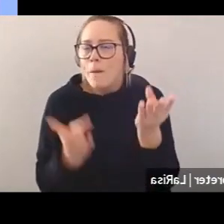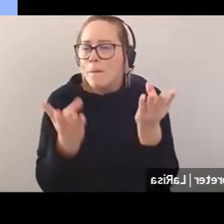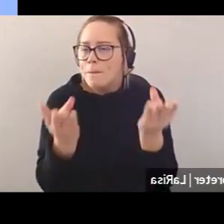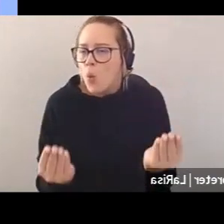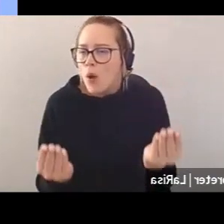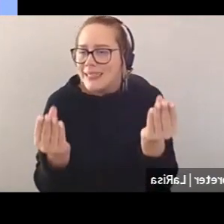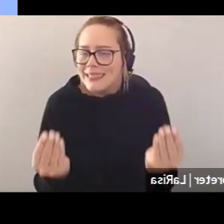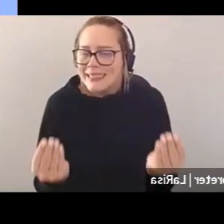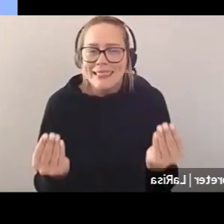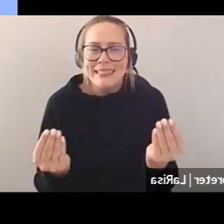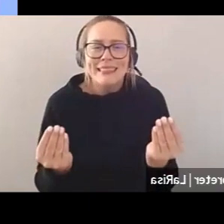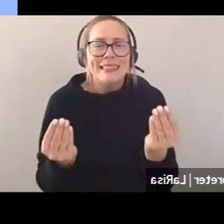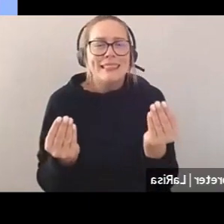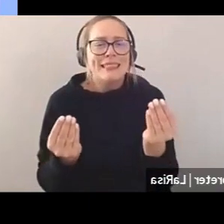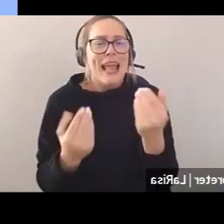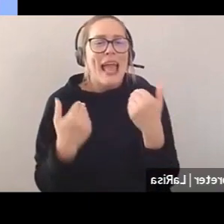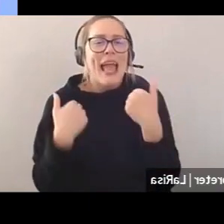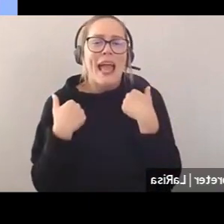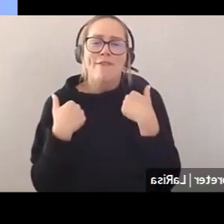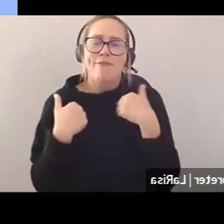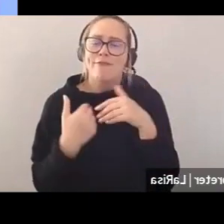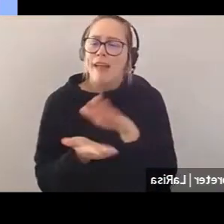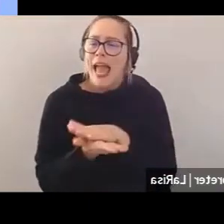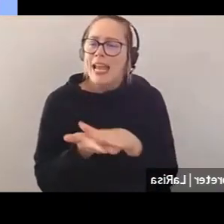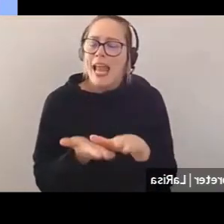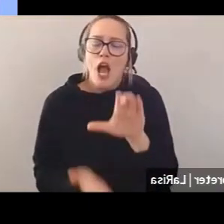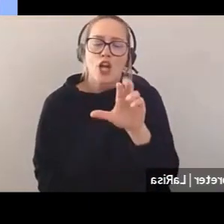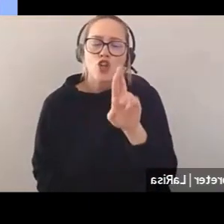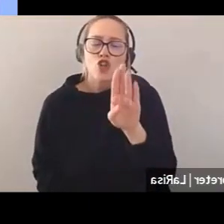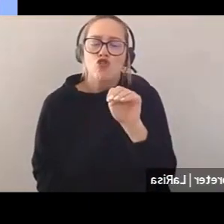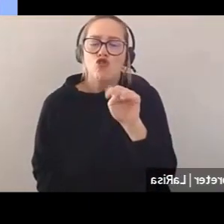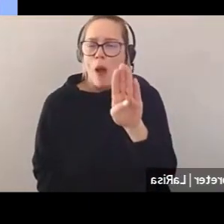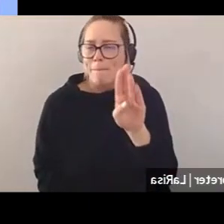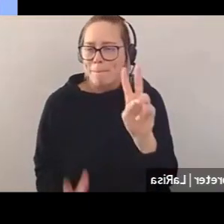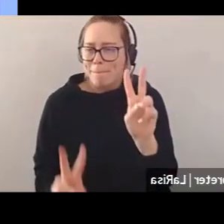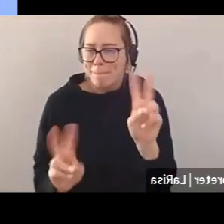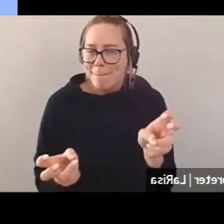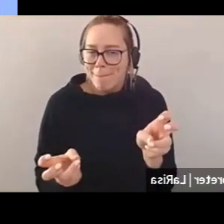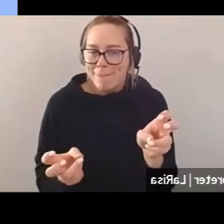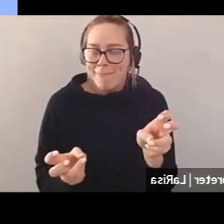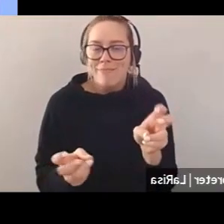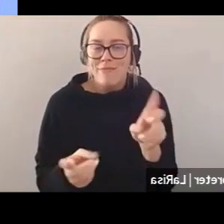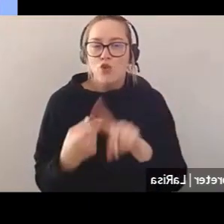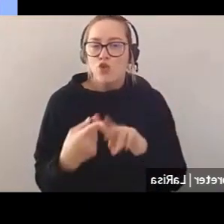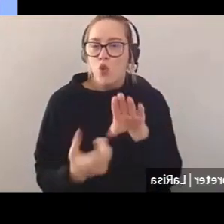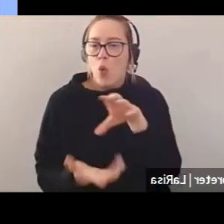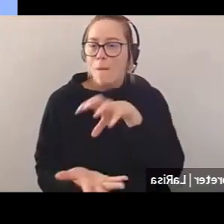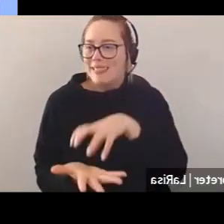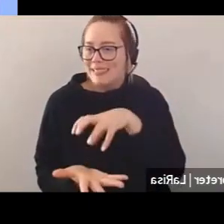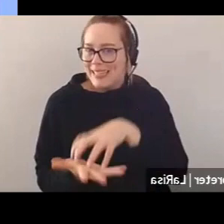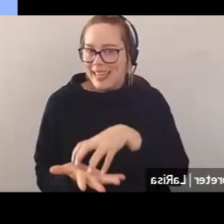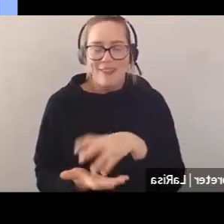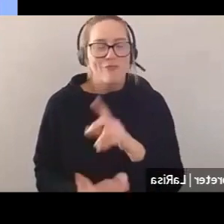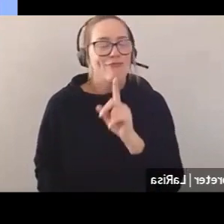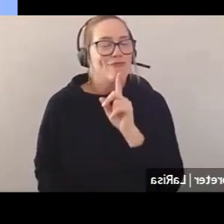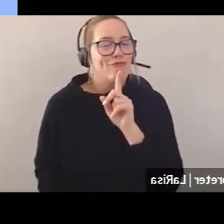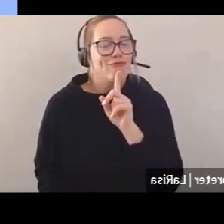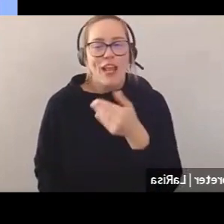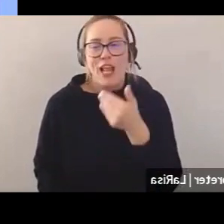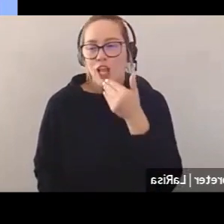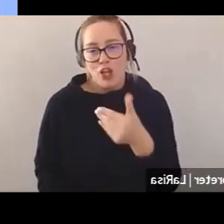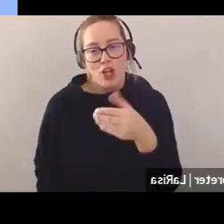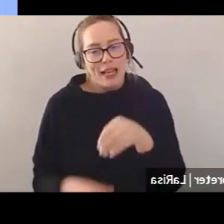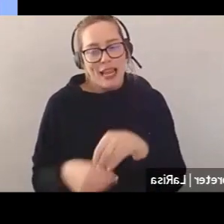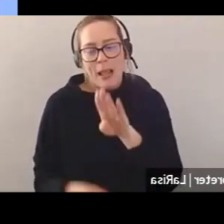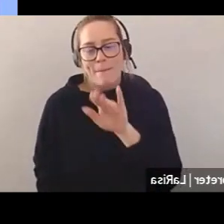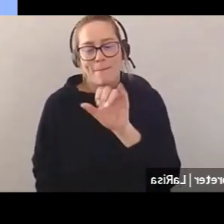buttermilk imparts a lovely, moist, delicious crumb to your biscuits or whatever you're making. It's